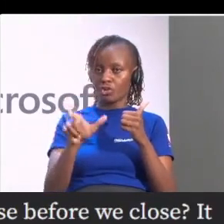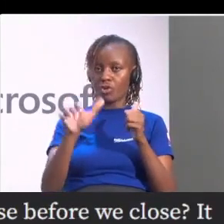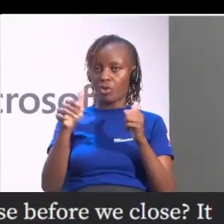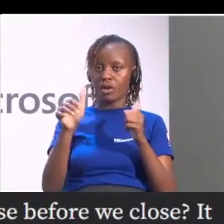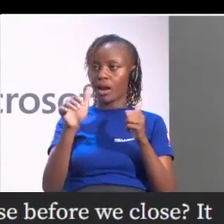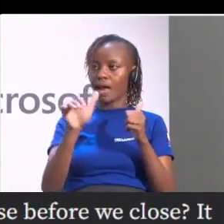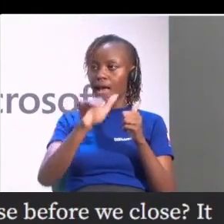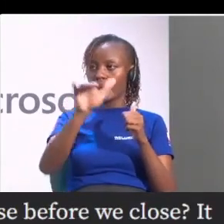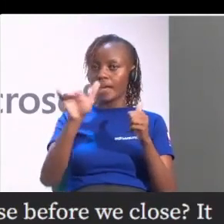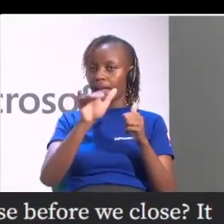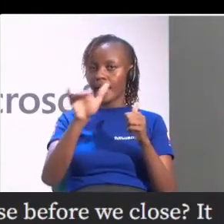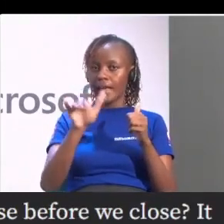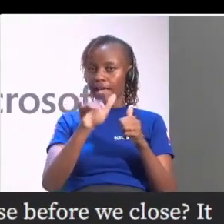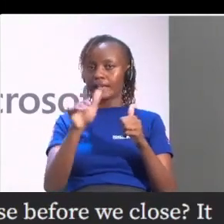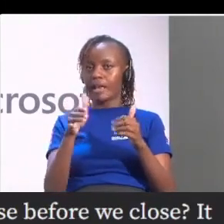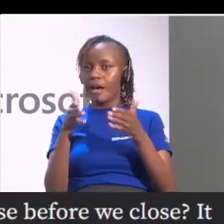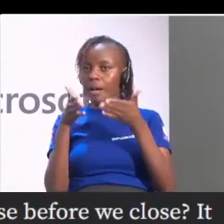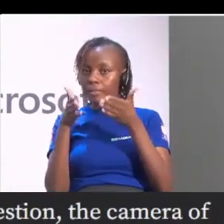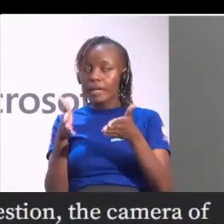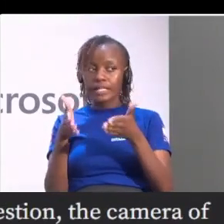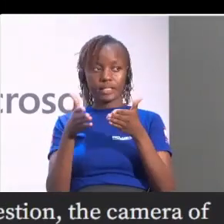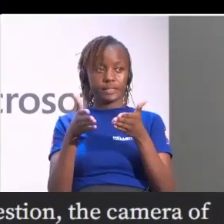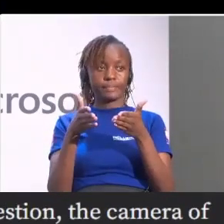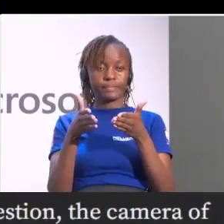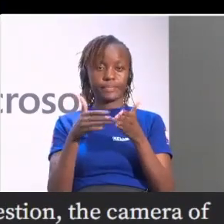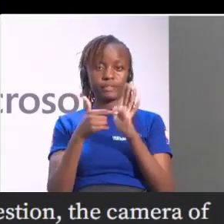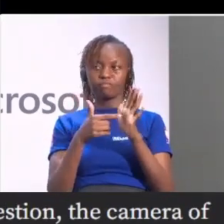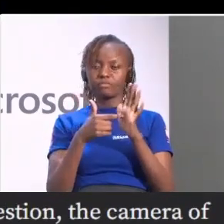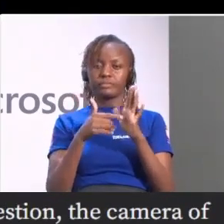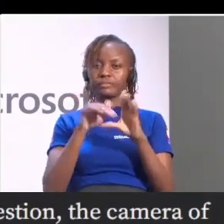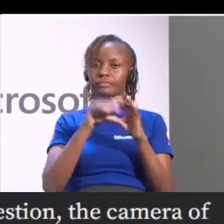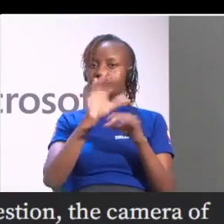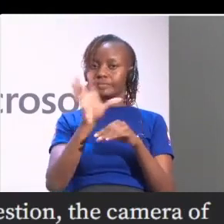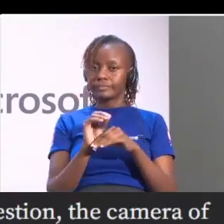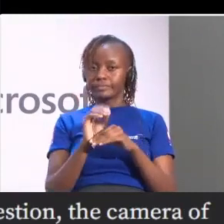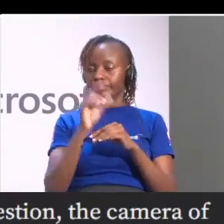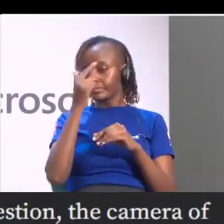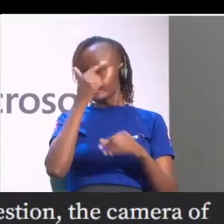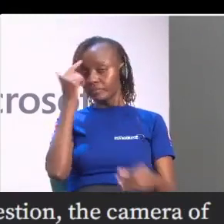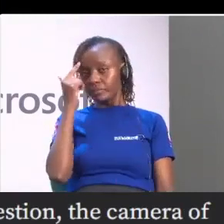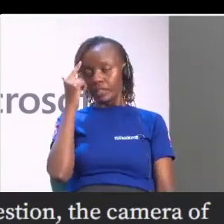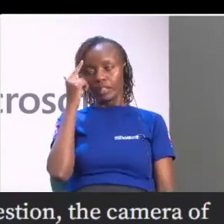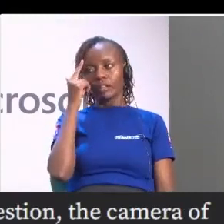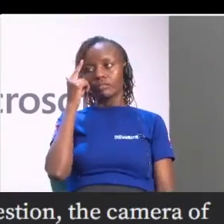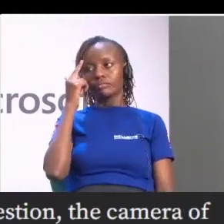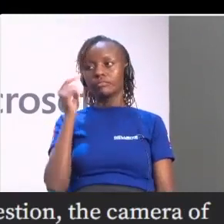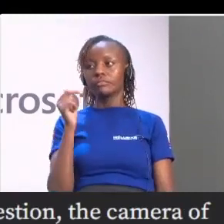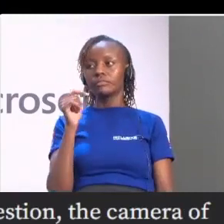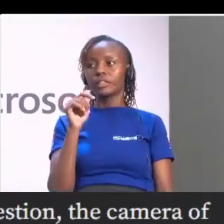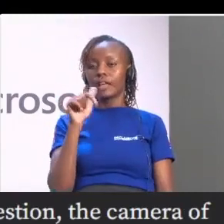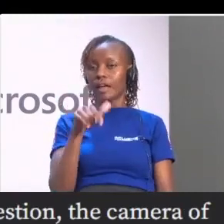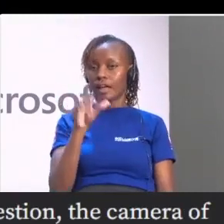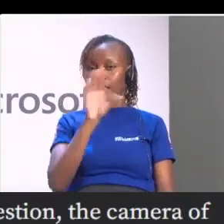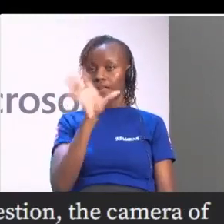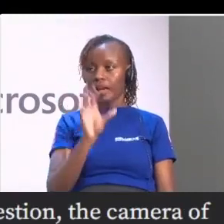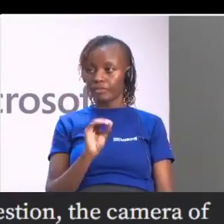especially within the Western, Eastern, and Southern Africa, because what happens is there's usually, within the region, I